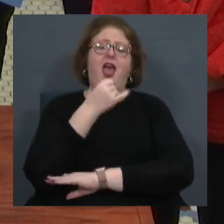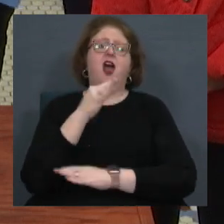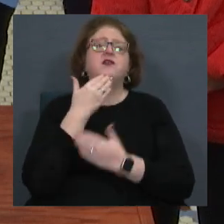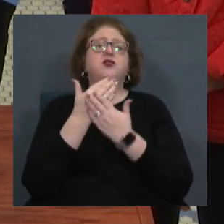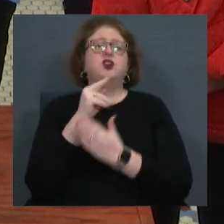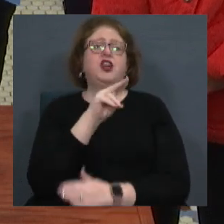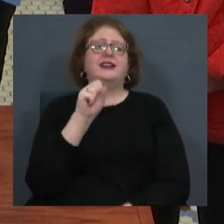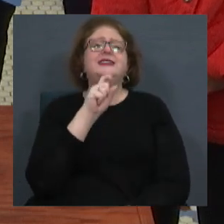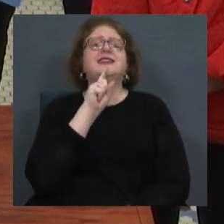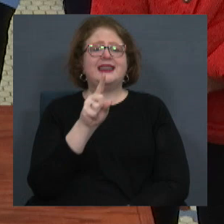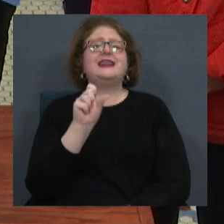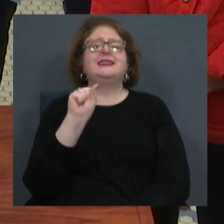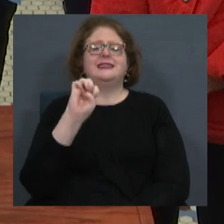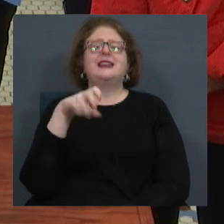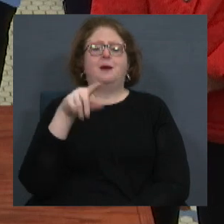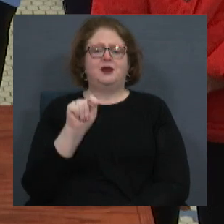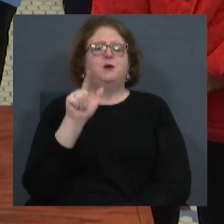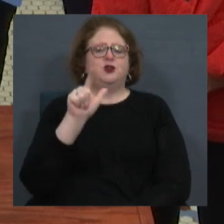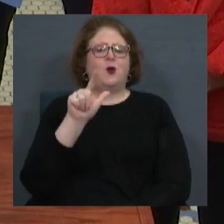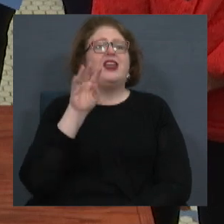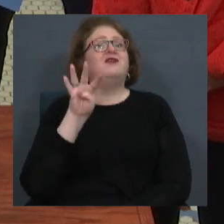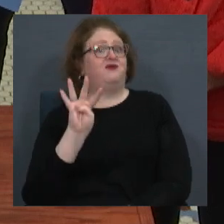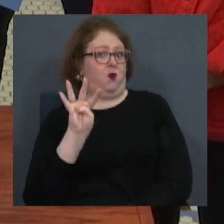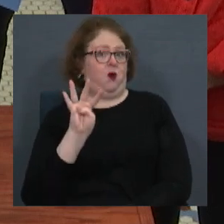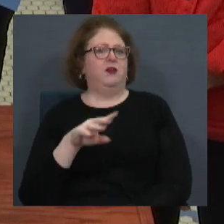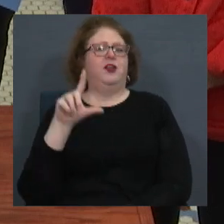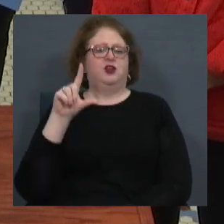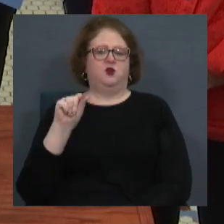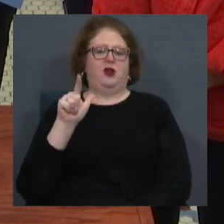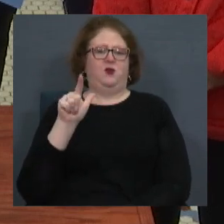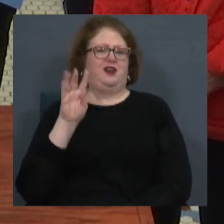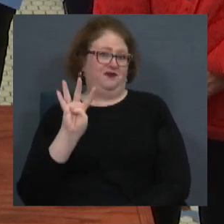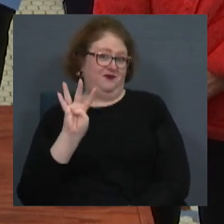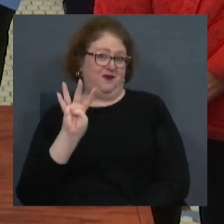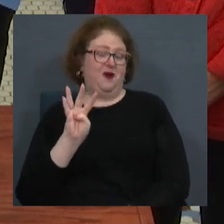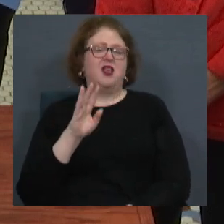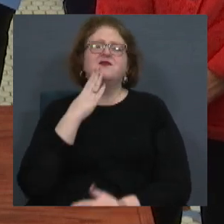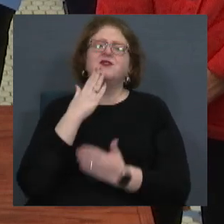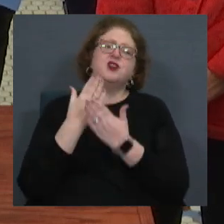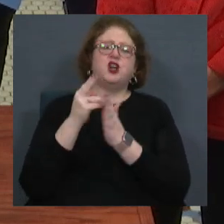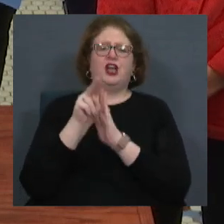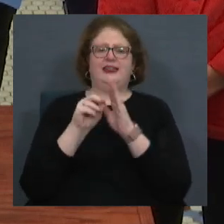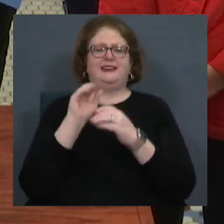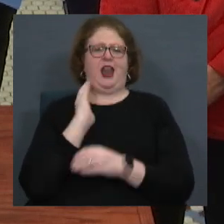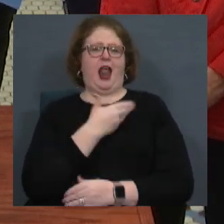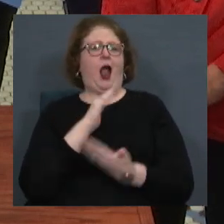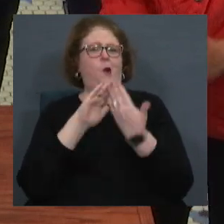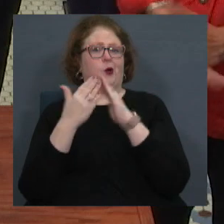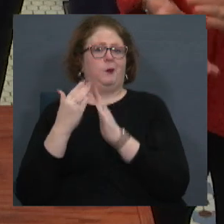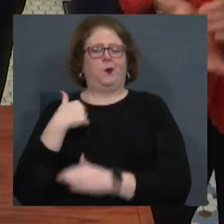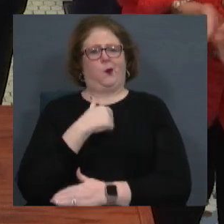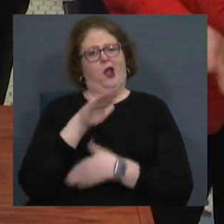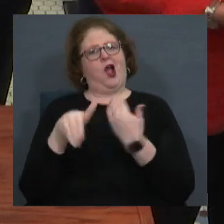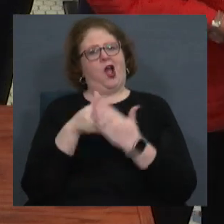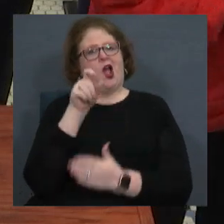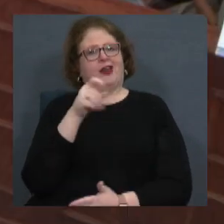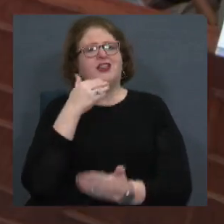full day of sharing goodness in our community, and I think we always need a little goodness, don't you? Thank you so much.